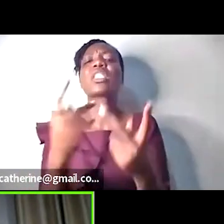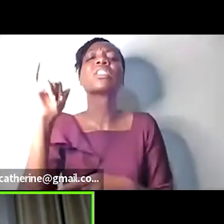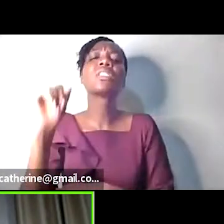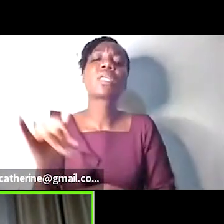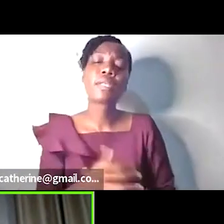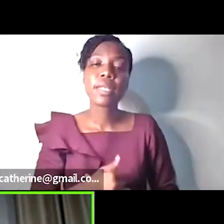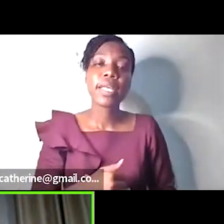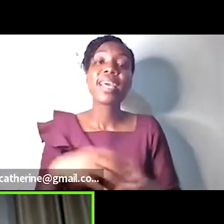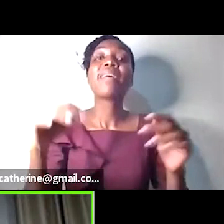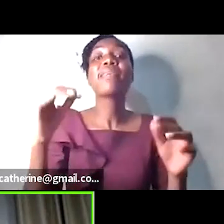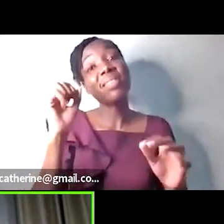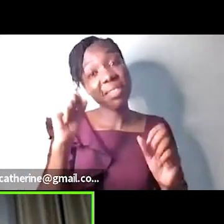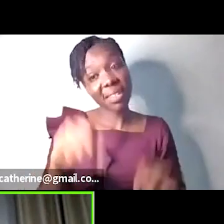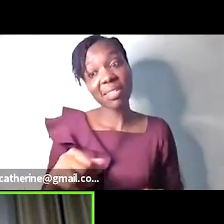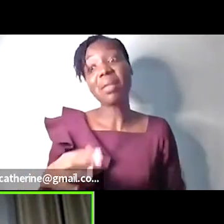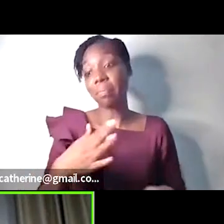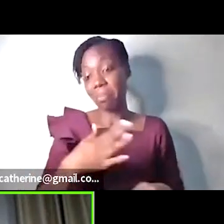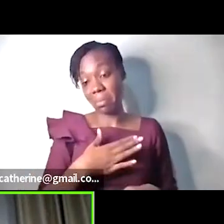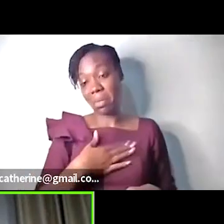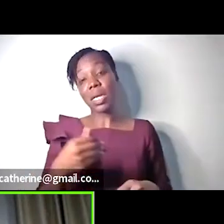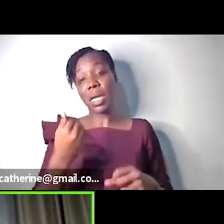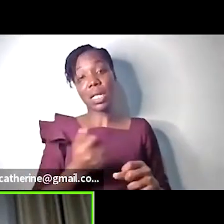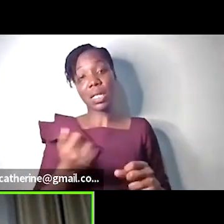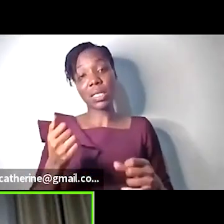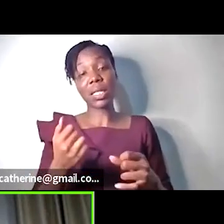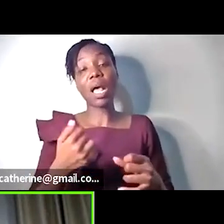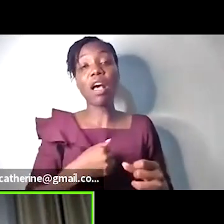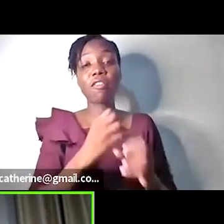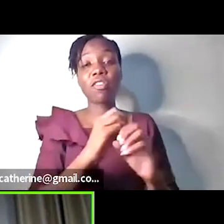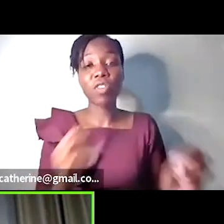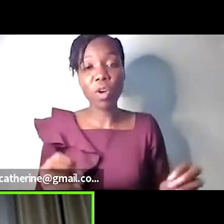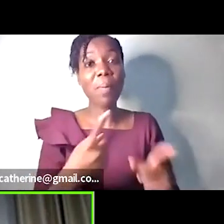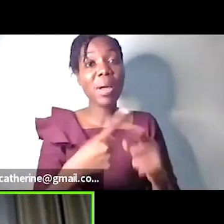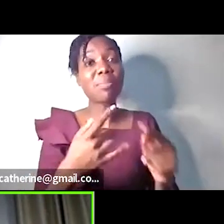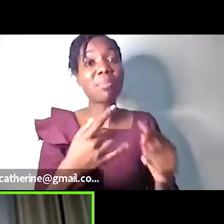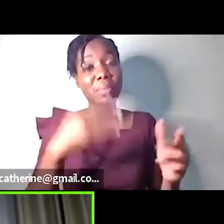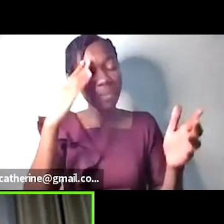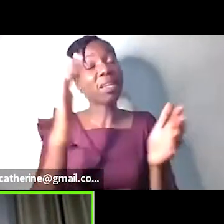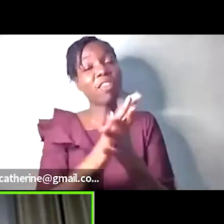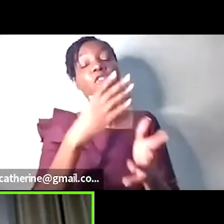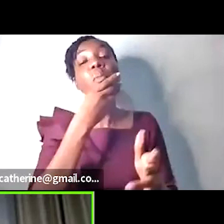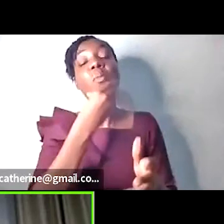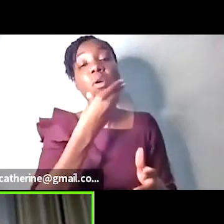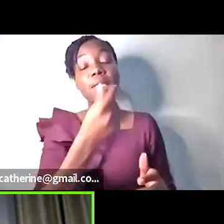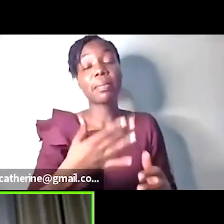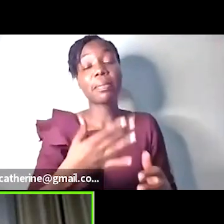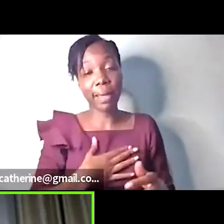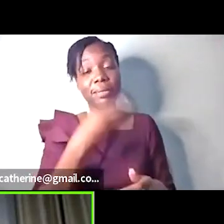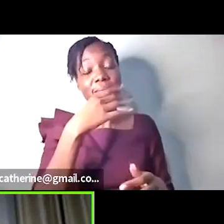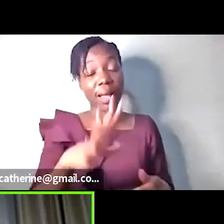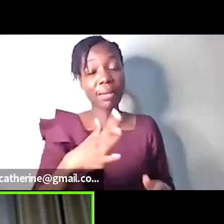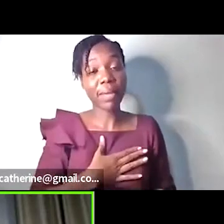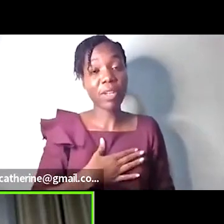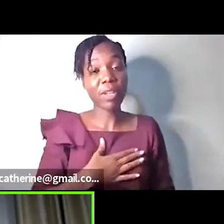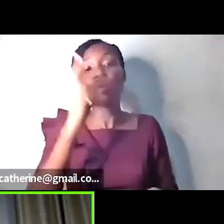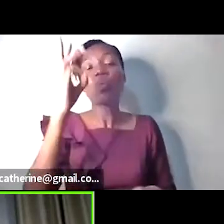girls, but I know my boys will marry and they'll bring me the girls. I will expect them to go out there to work. I will not expect them